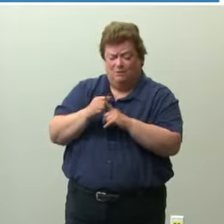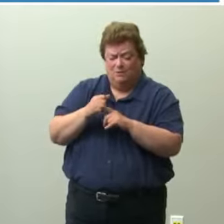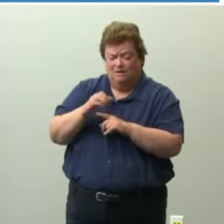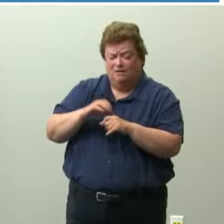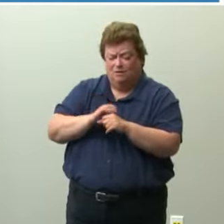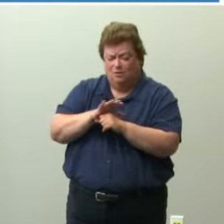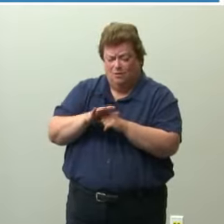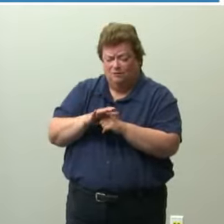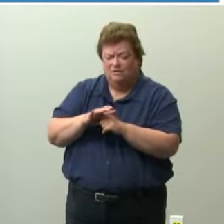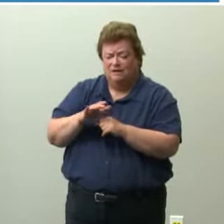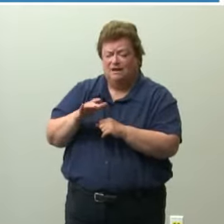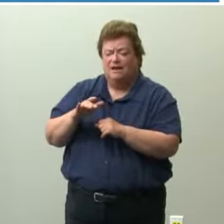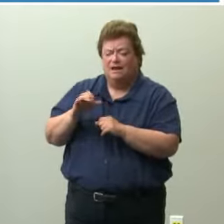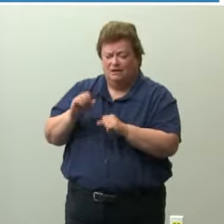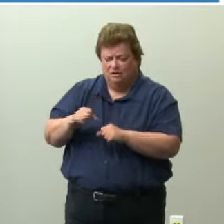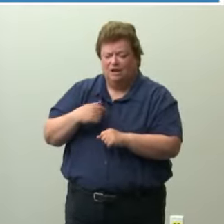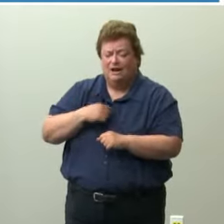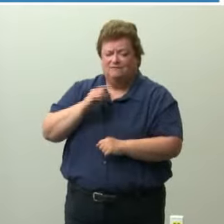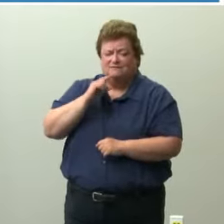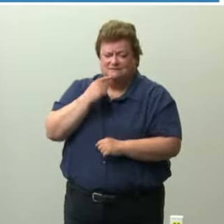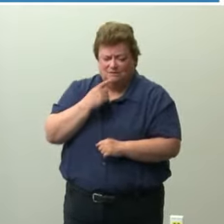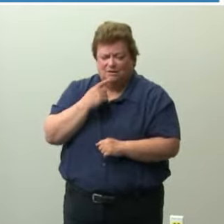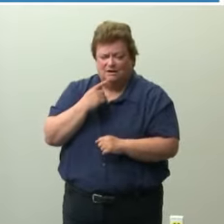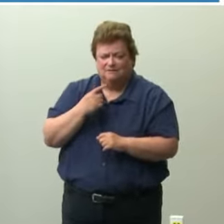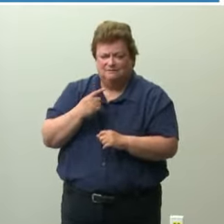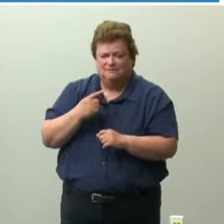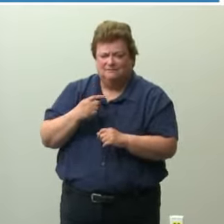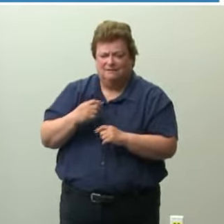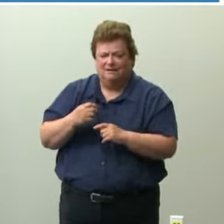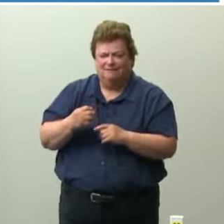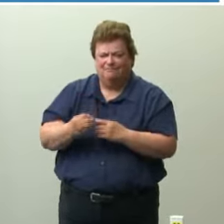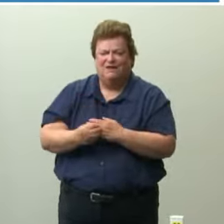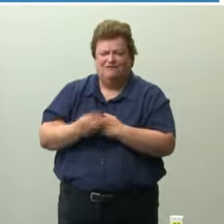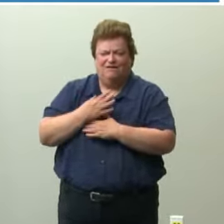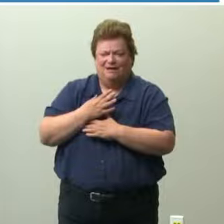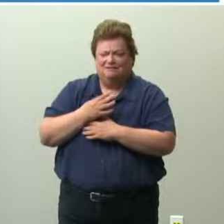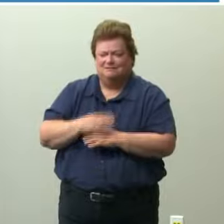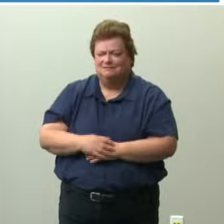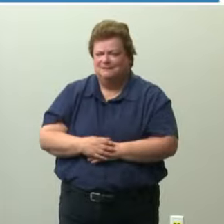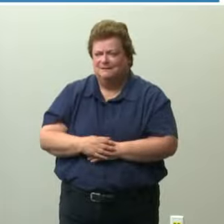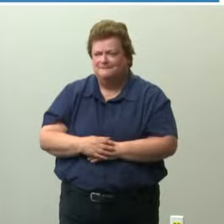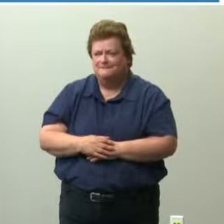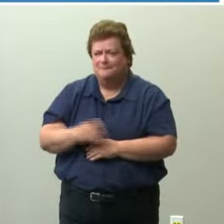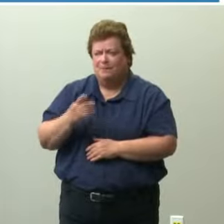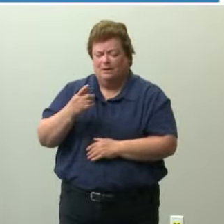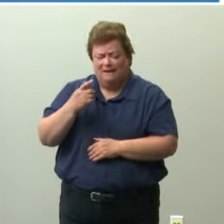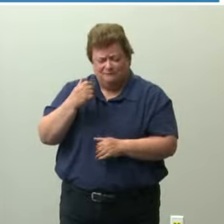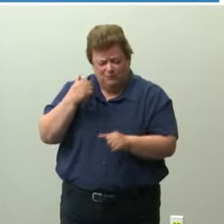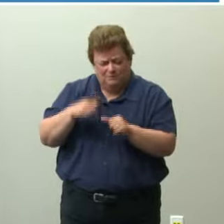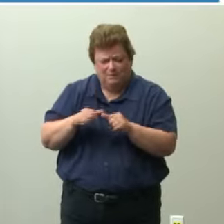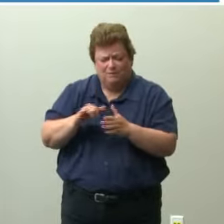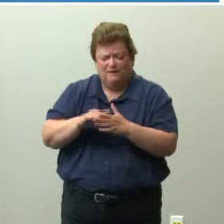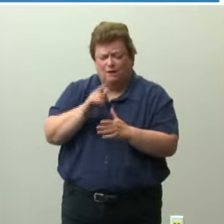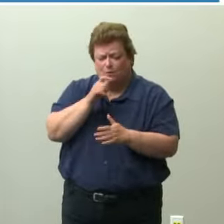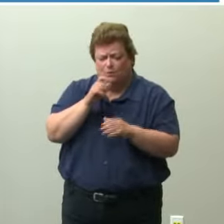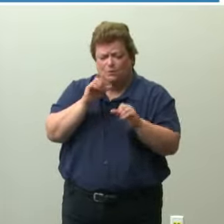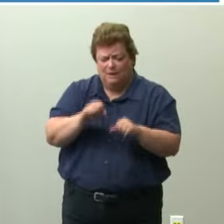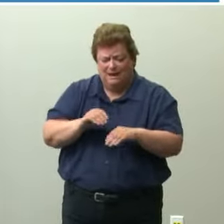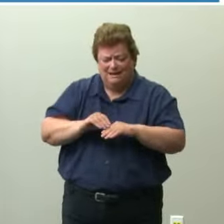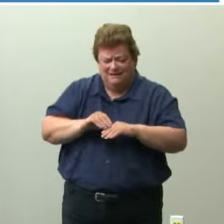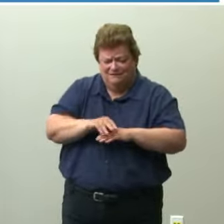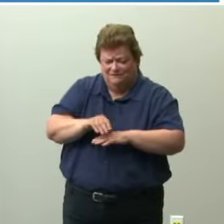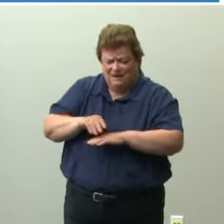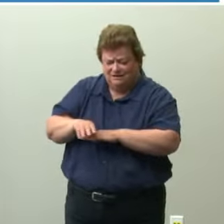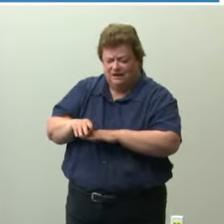young people with serious complications. And keep in mind that the people they could infect may be more at risk of